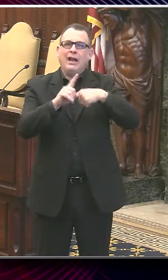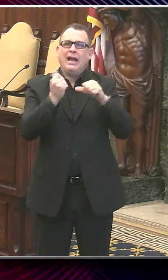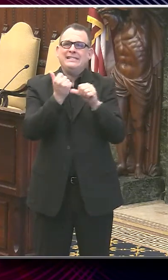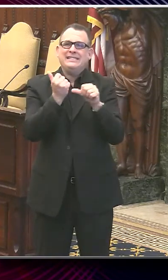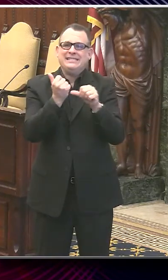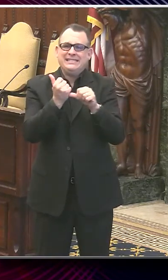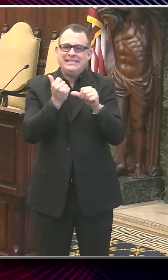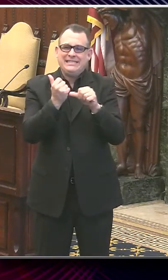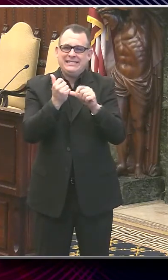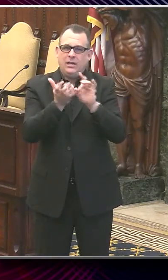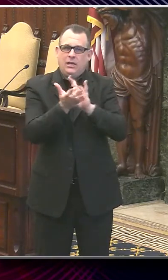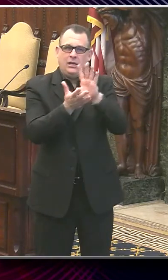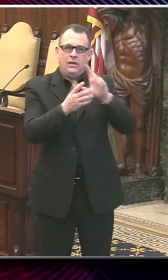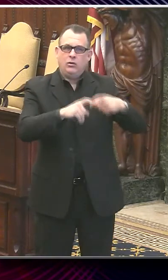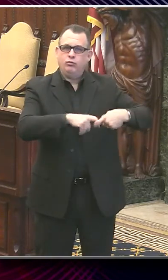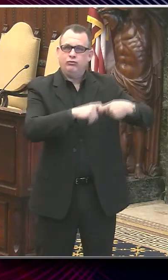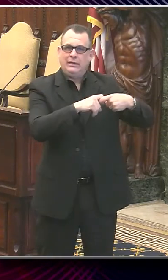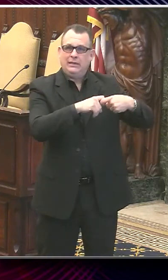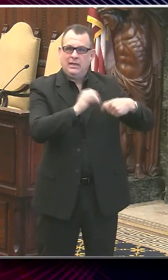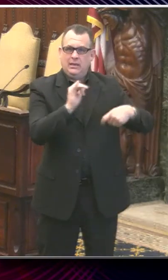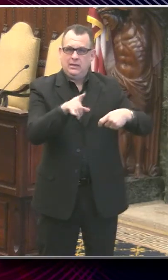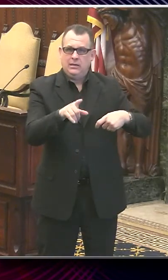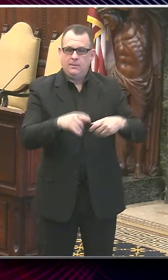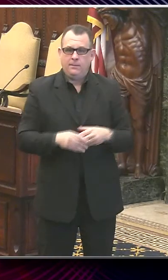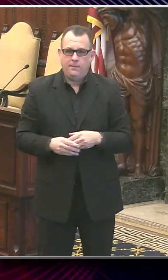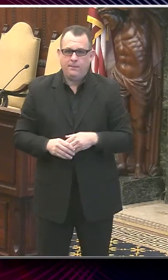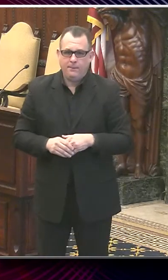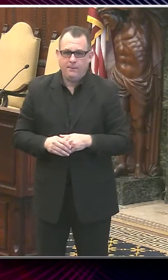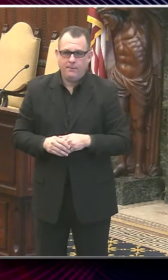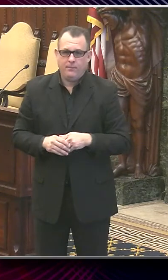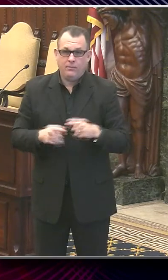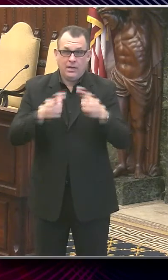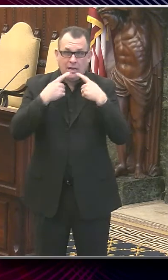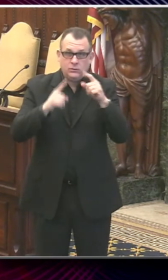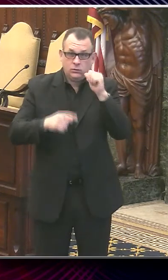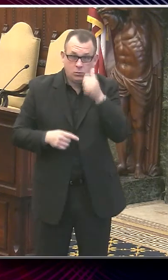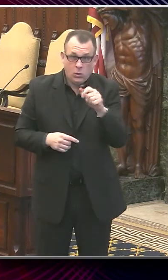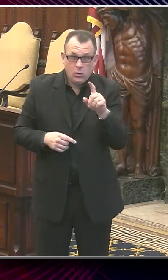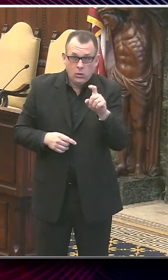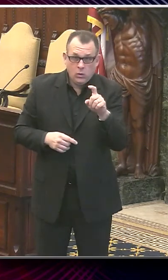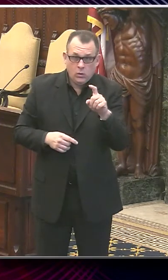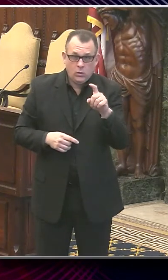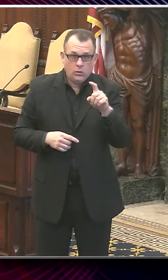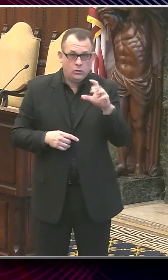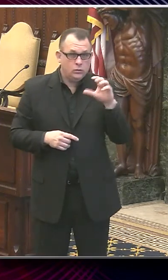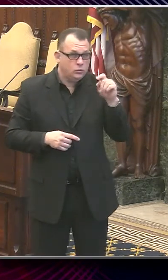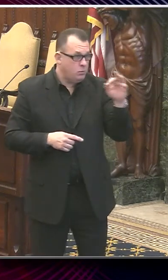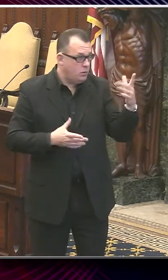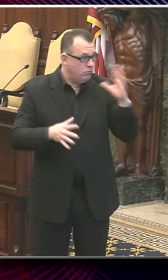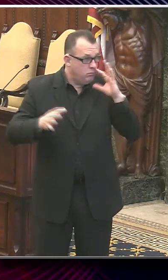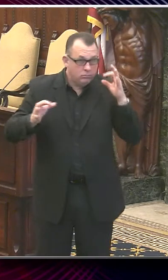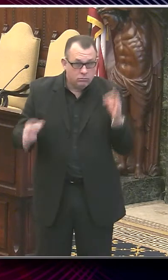yet. So will there be an announcement tomorrow? Tumar, are we concluded that yet or not?